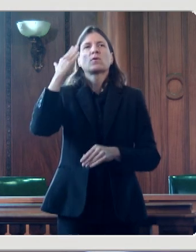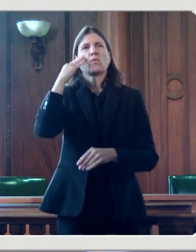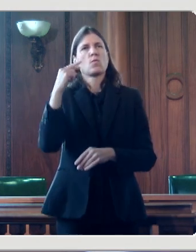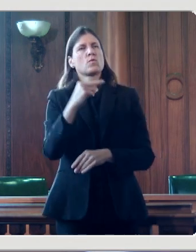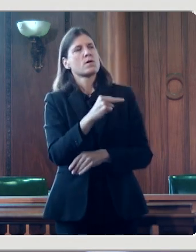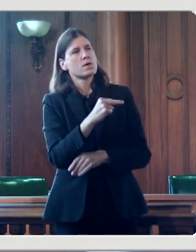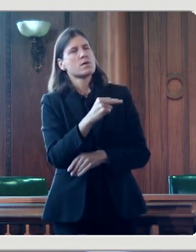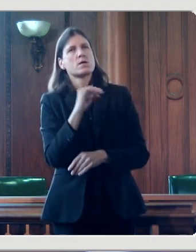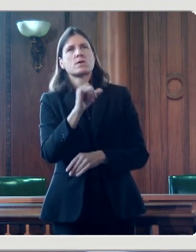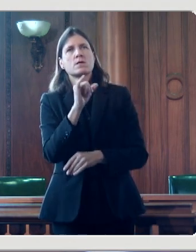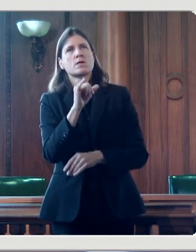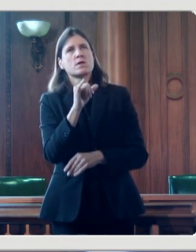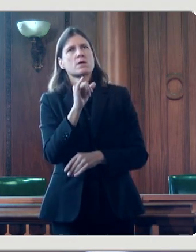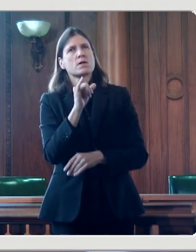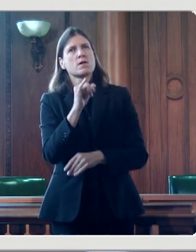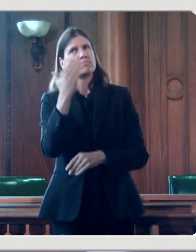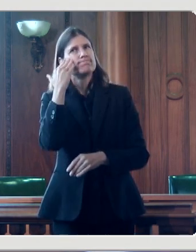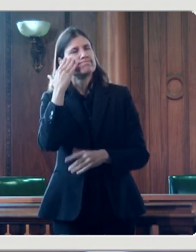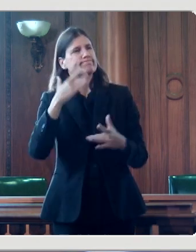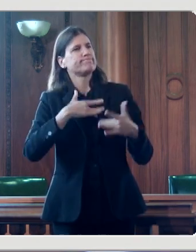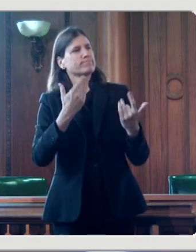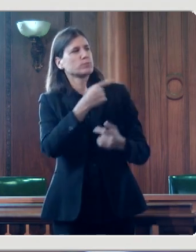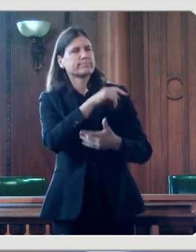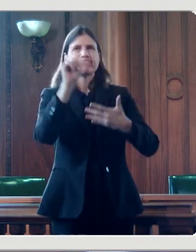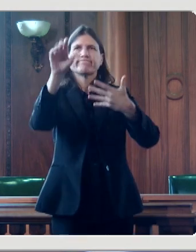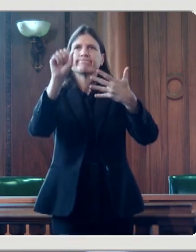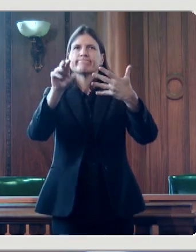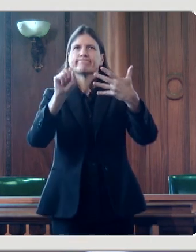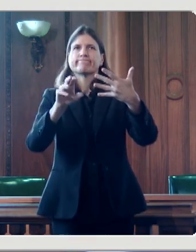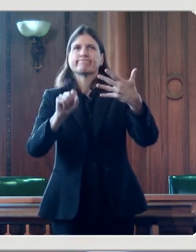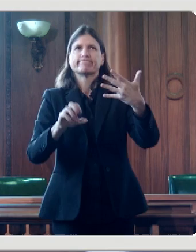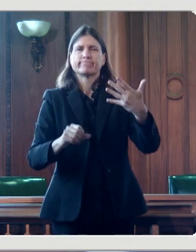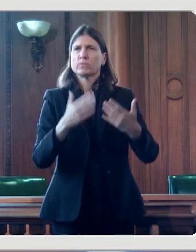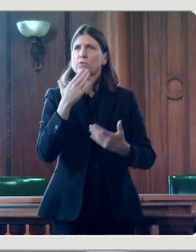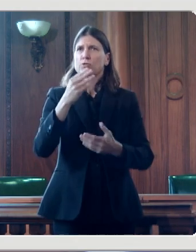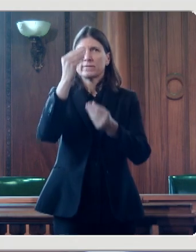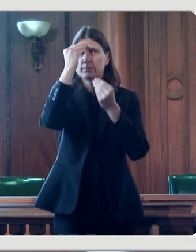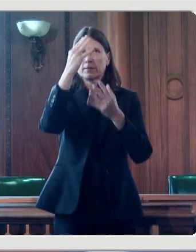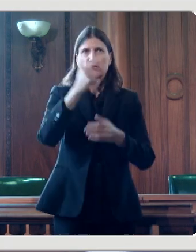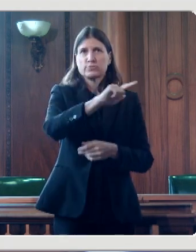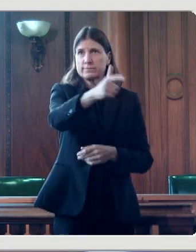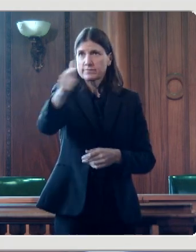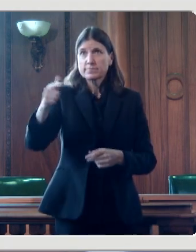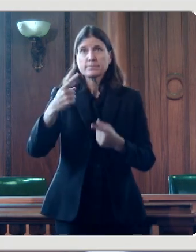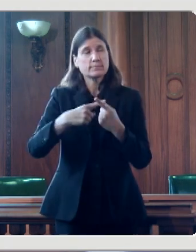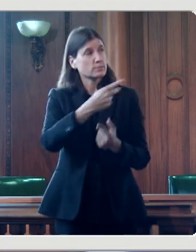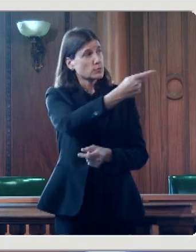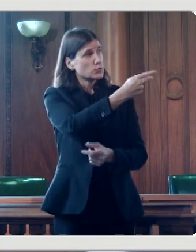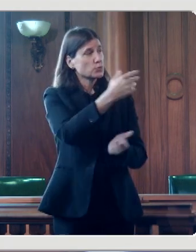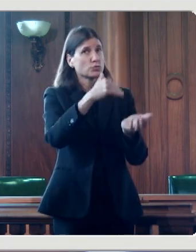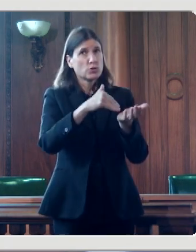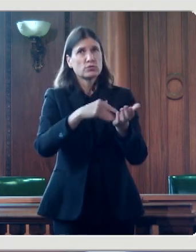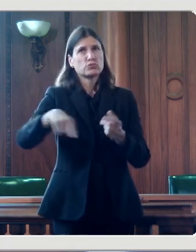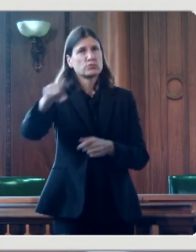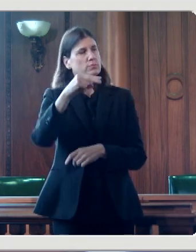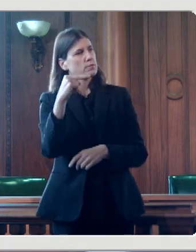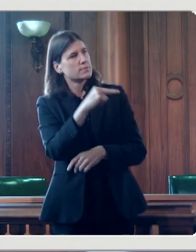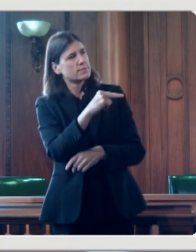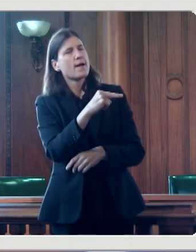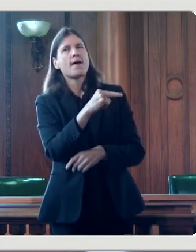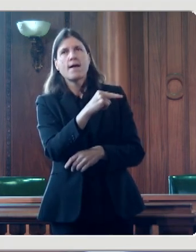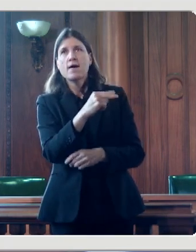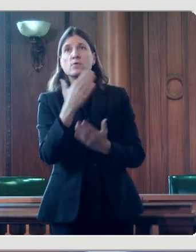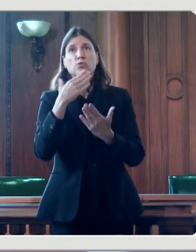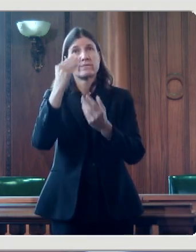it reassures them. I hear that, especially coming from our medical officials. And we all hearken for